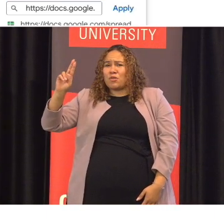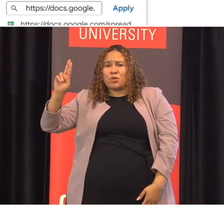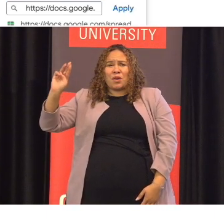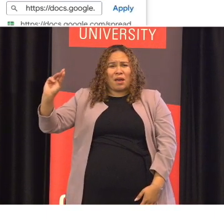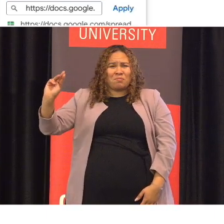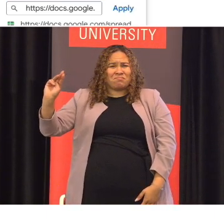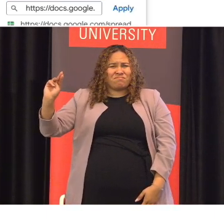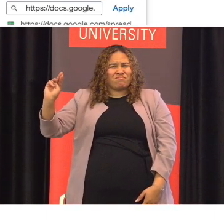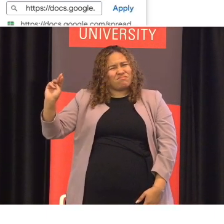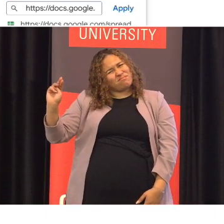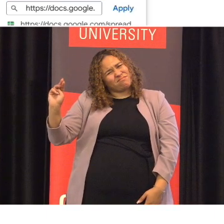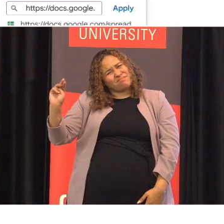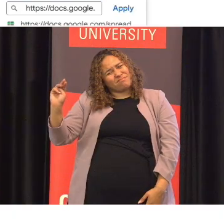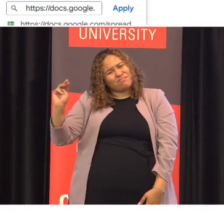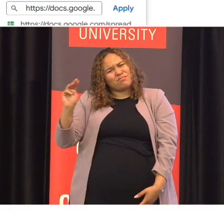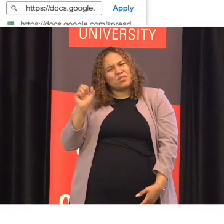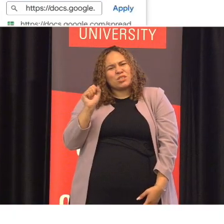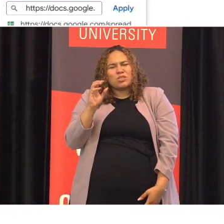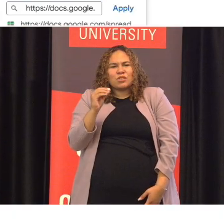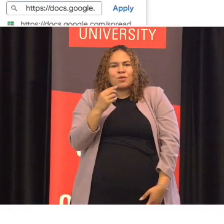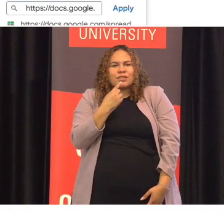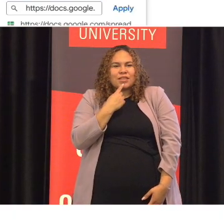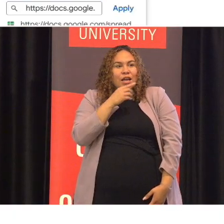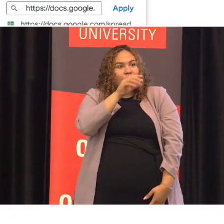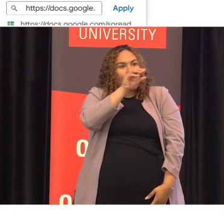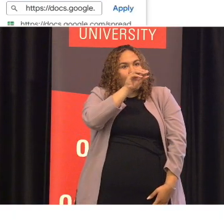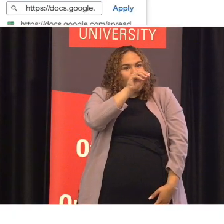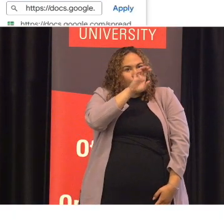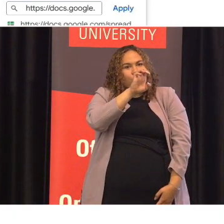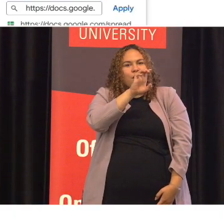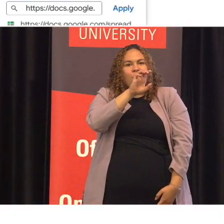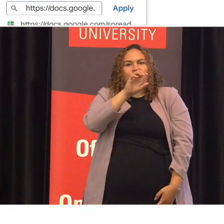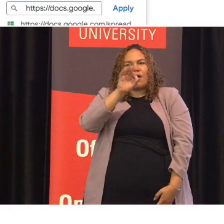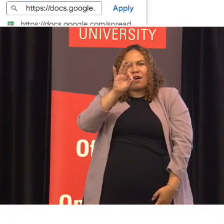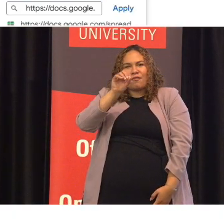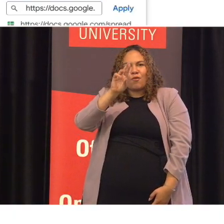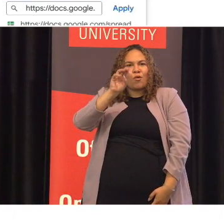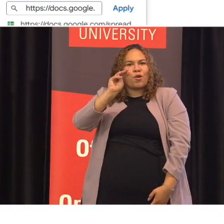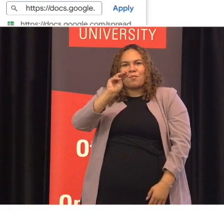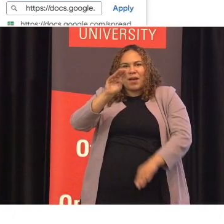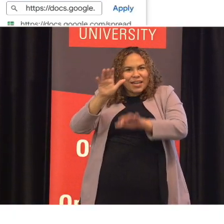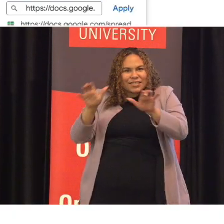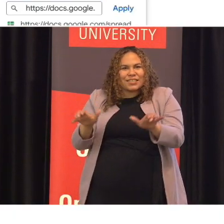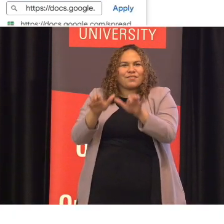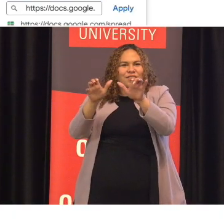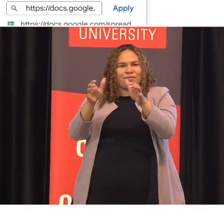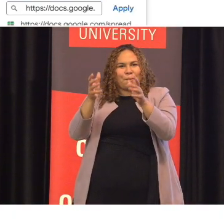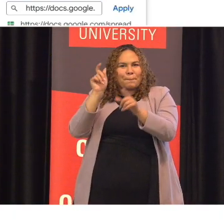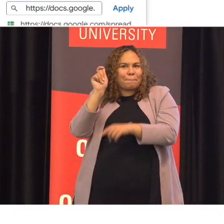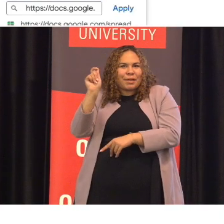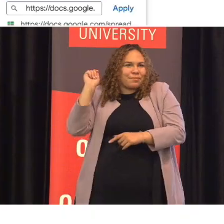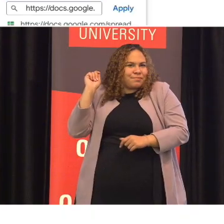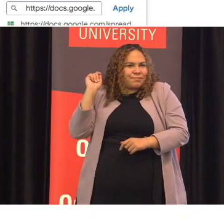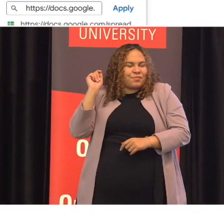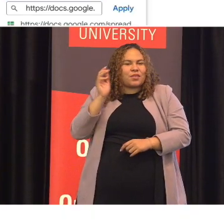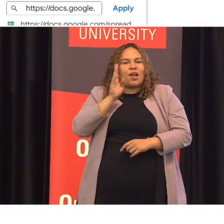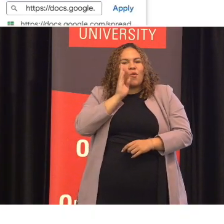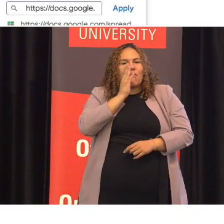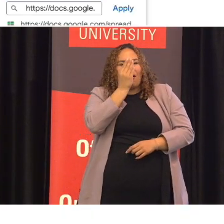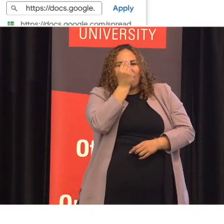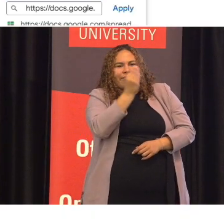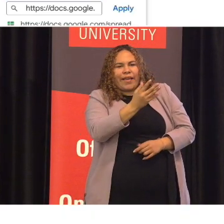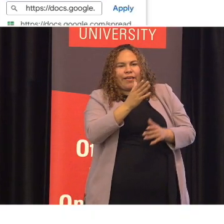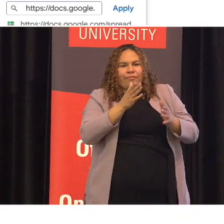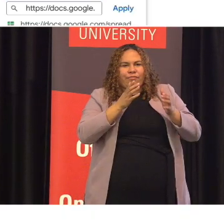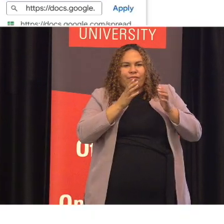go.ncsu.edu/OEO-FORUM. So just say OEO forum activity, and that's going to tell the user where they're